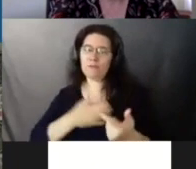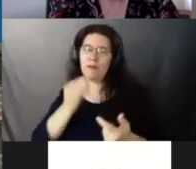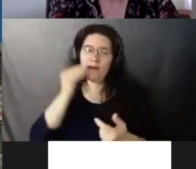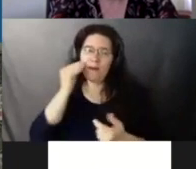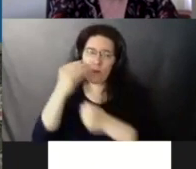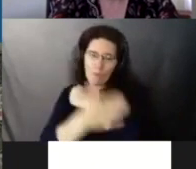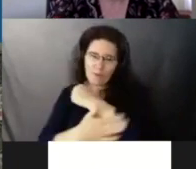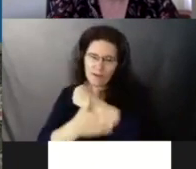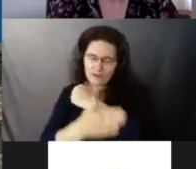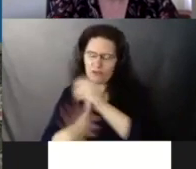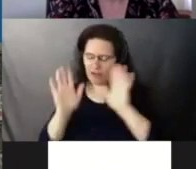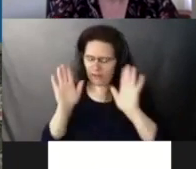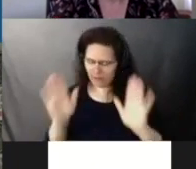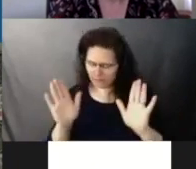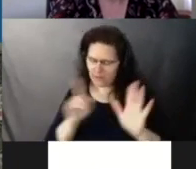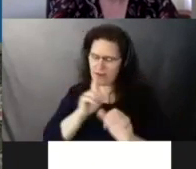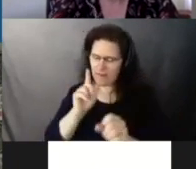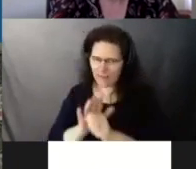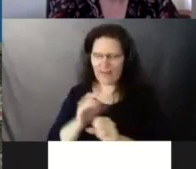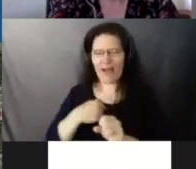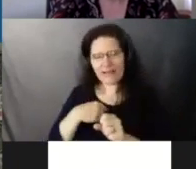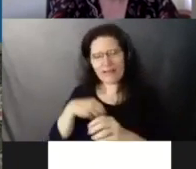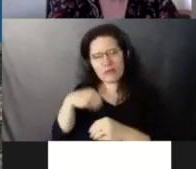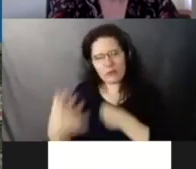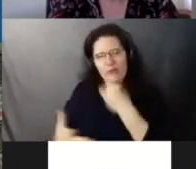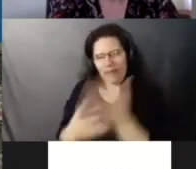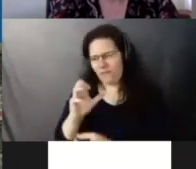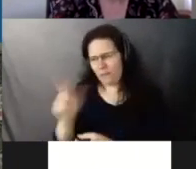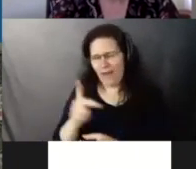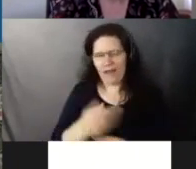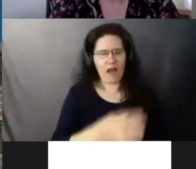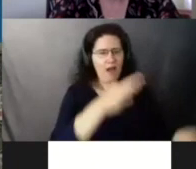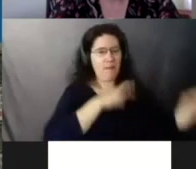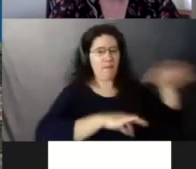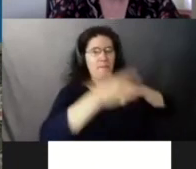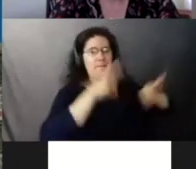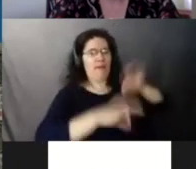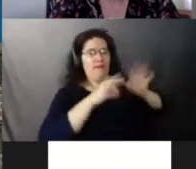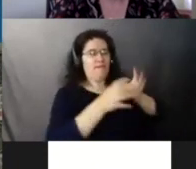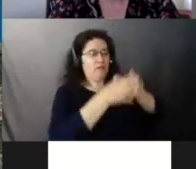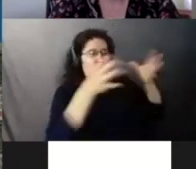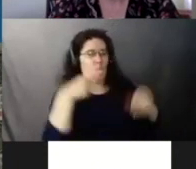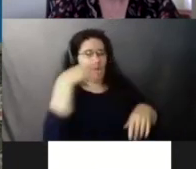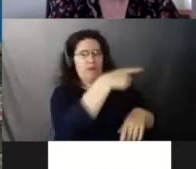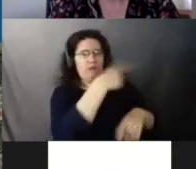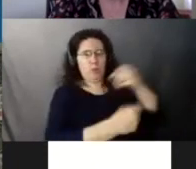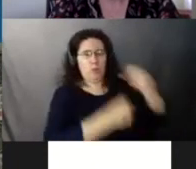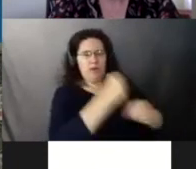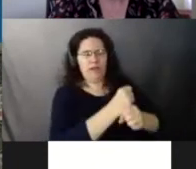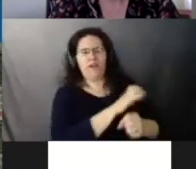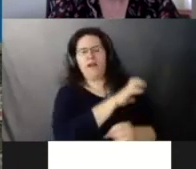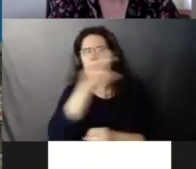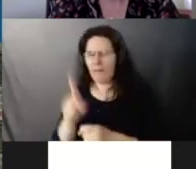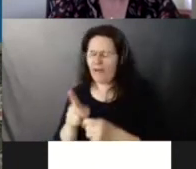now is the time for me to give back my community whatever I have learned during my yes journey. So this is what I am